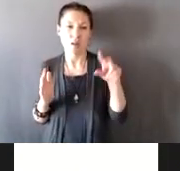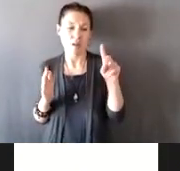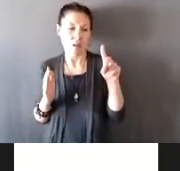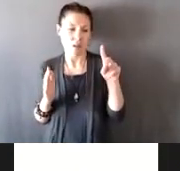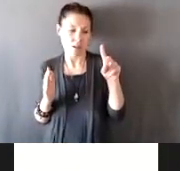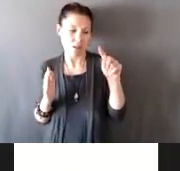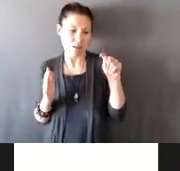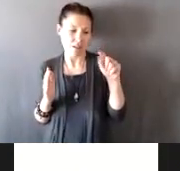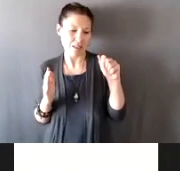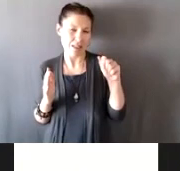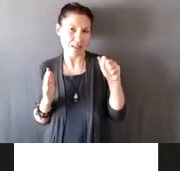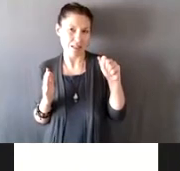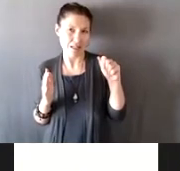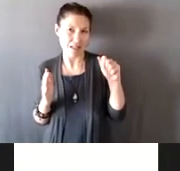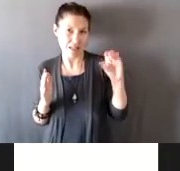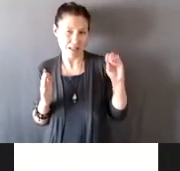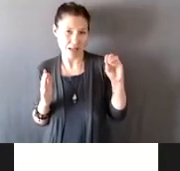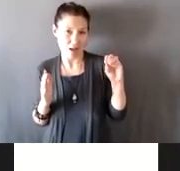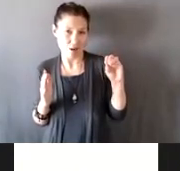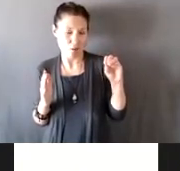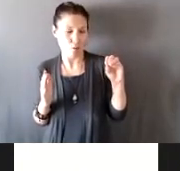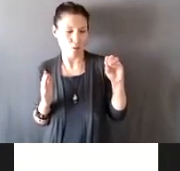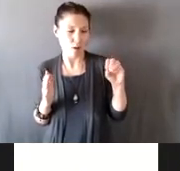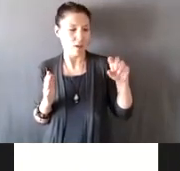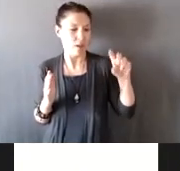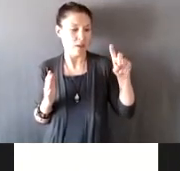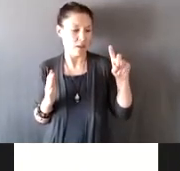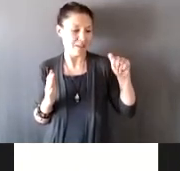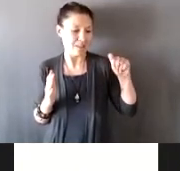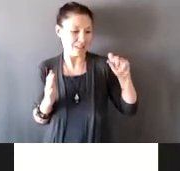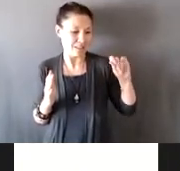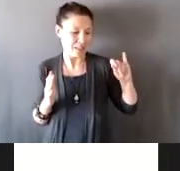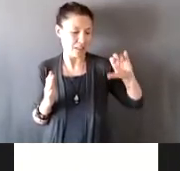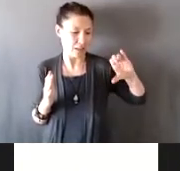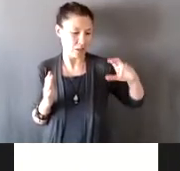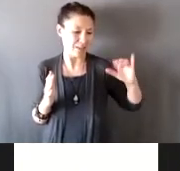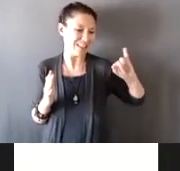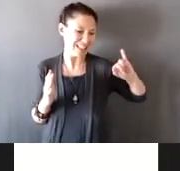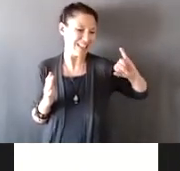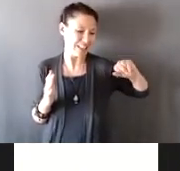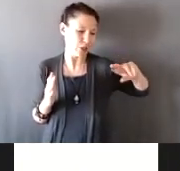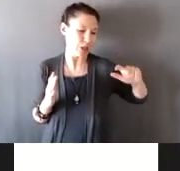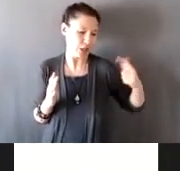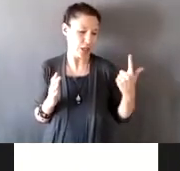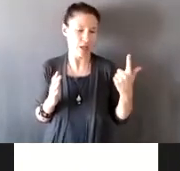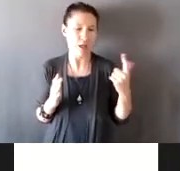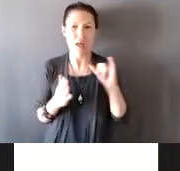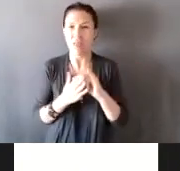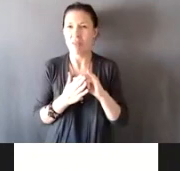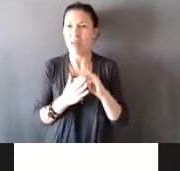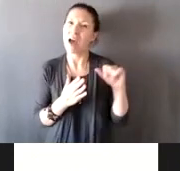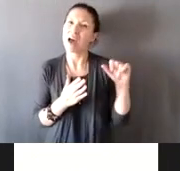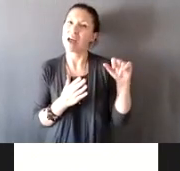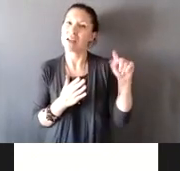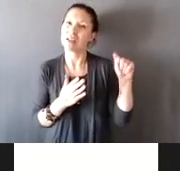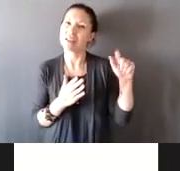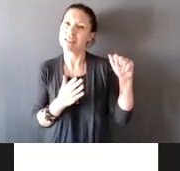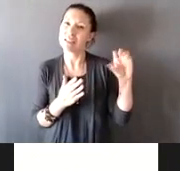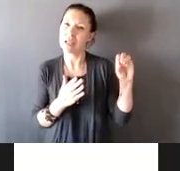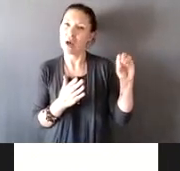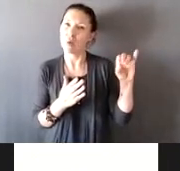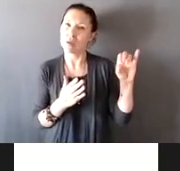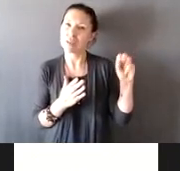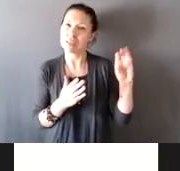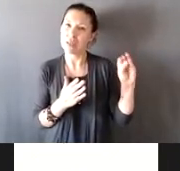beginning with this root of Taoism will help you to also kind of embody the spirit of